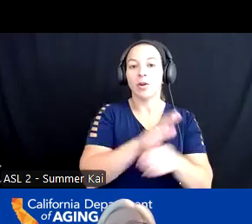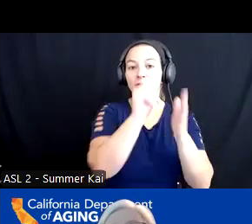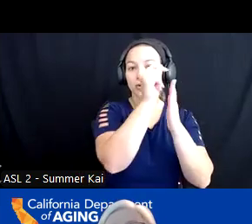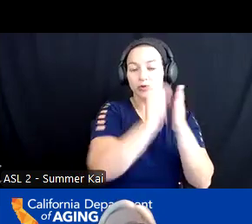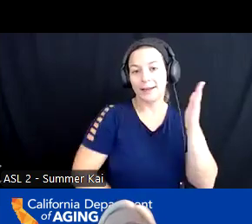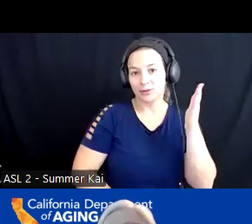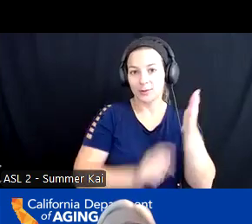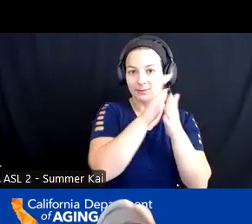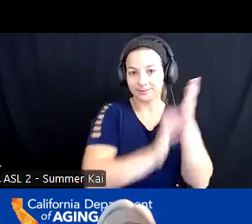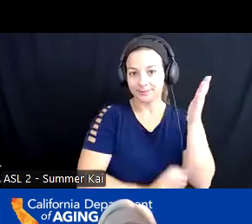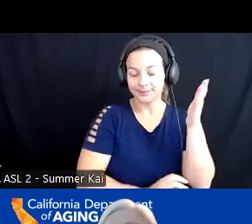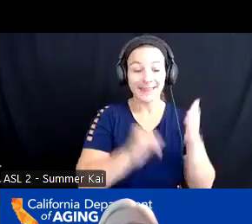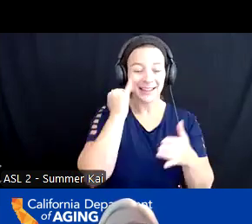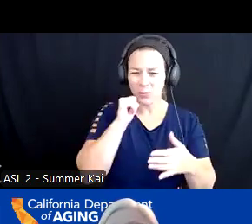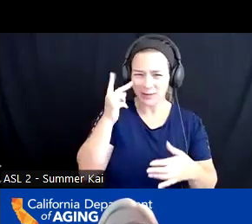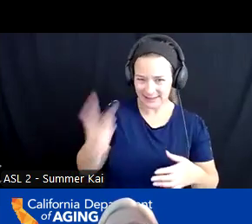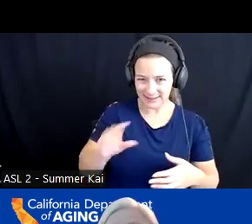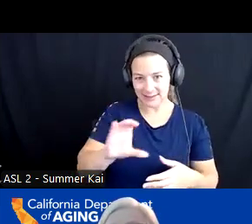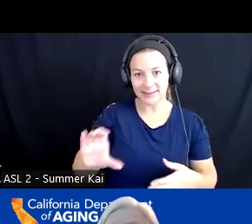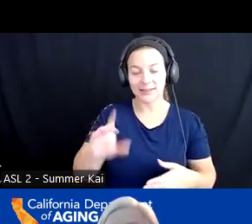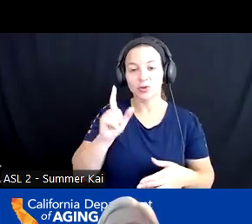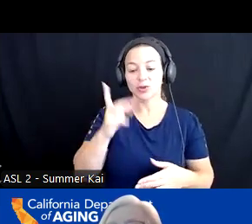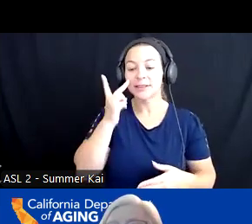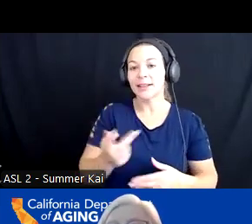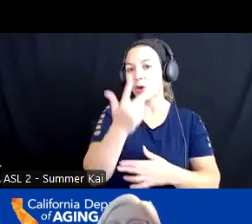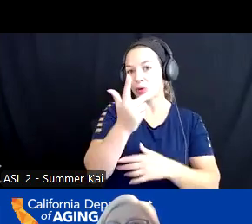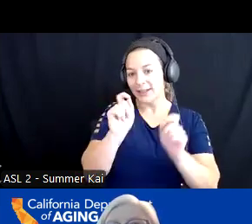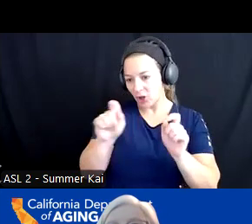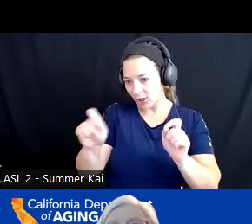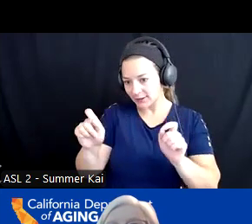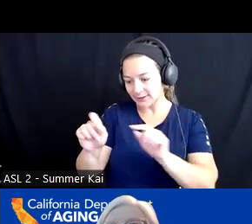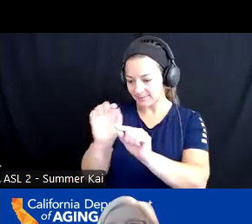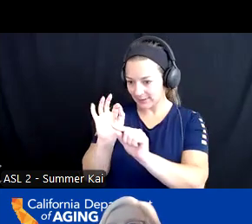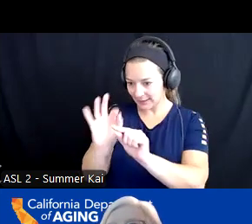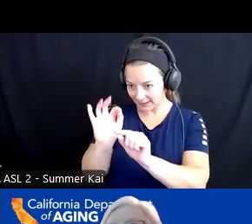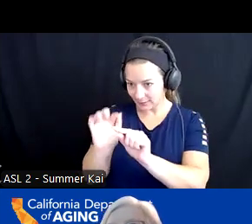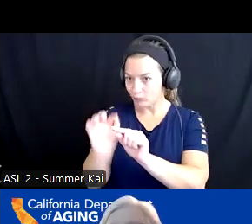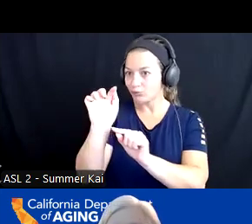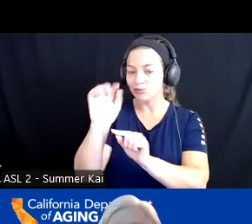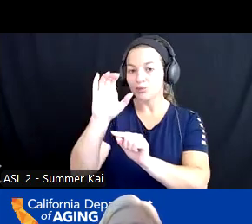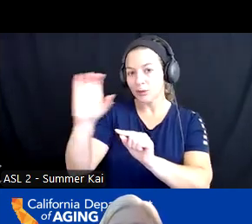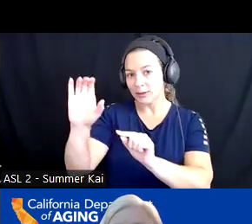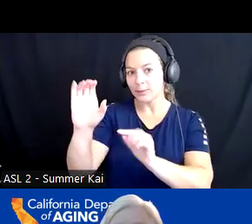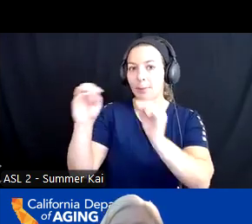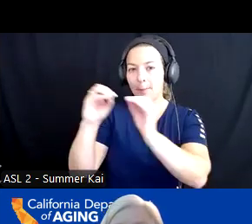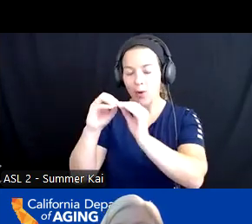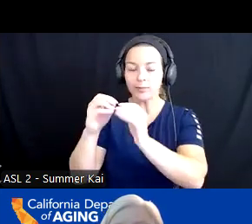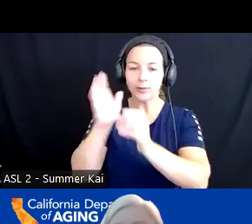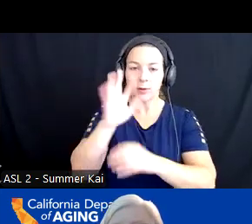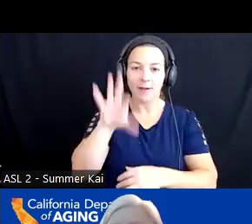CC, you should have 3 dots, more, check under there. Next slide.